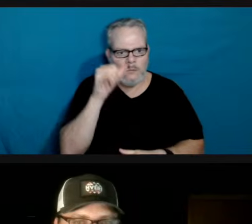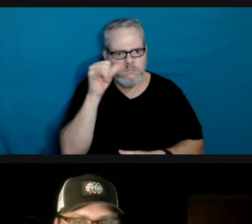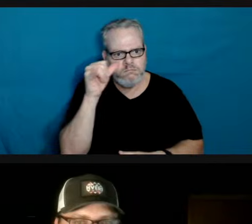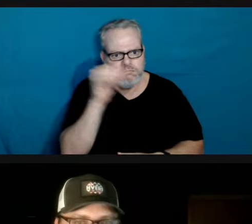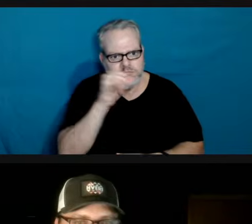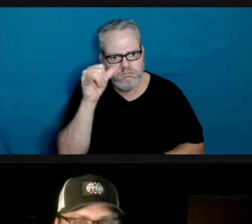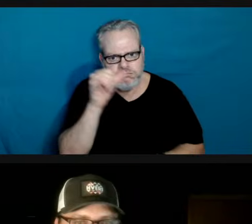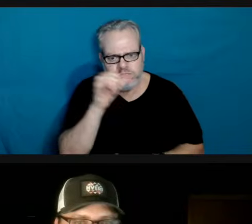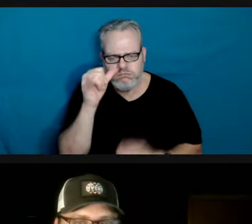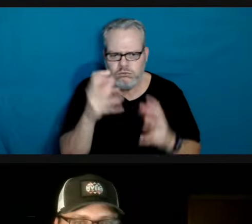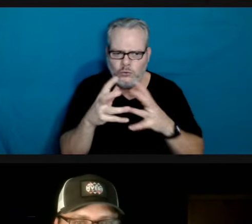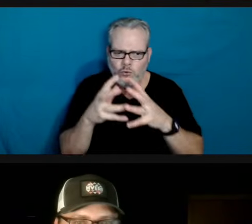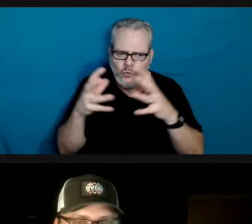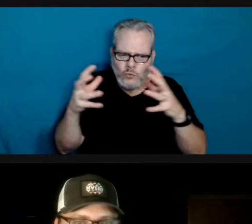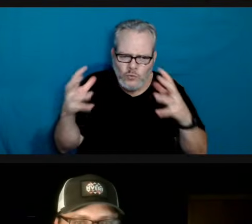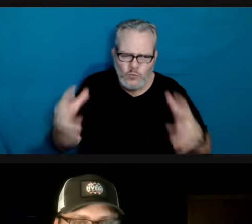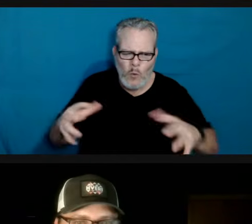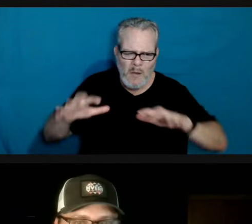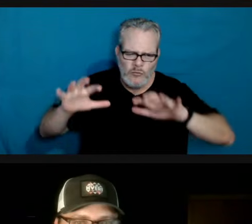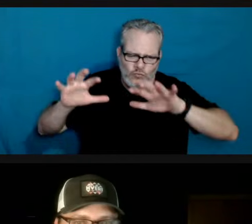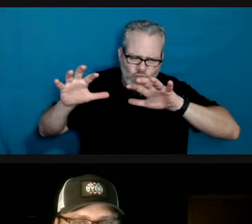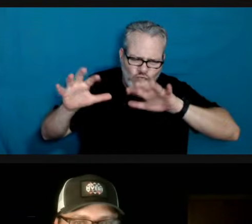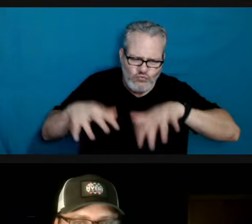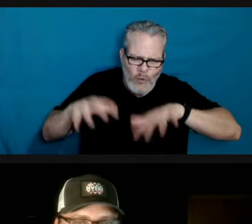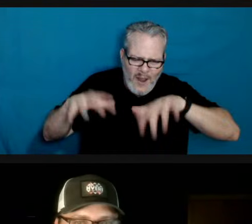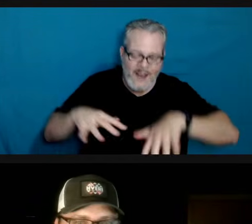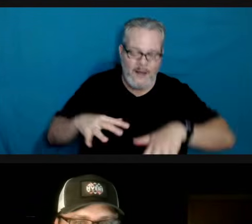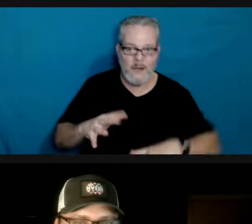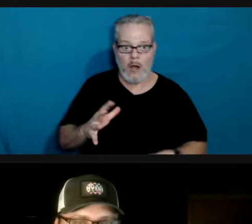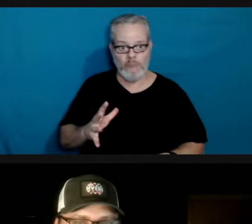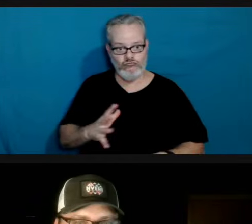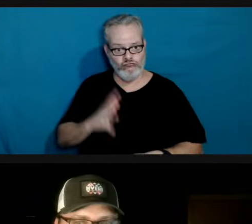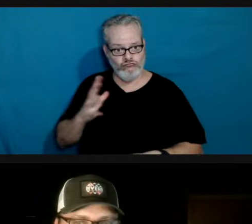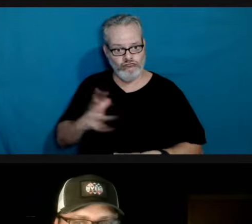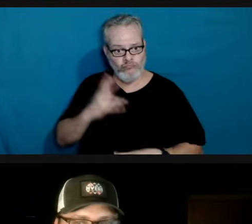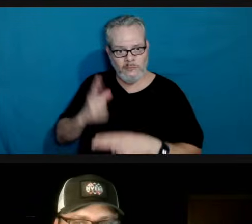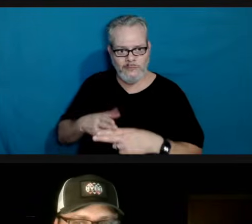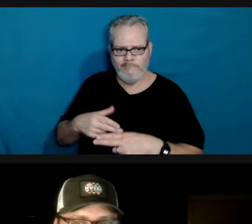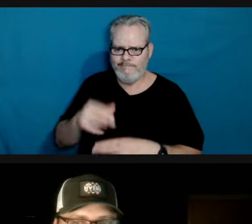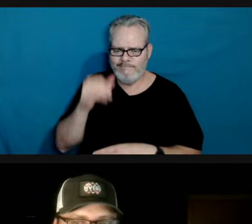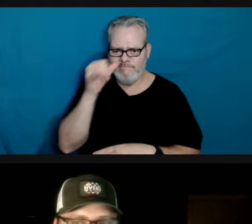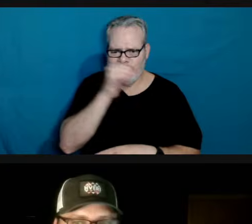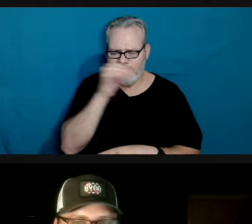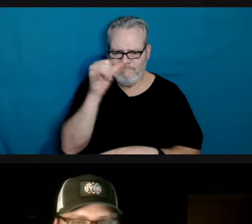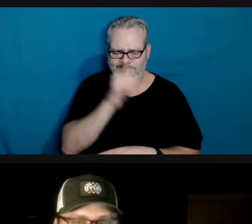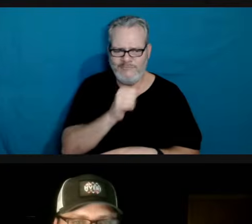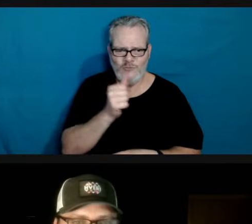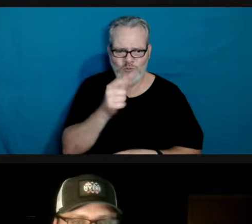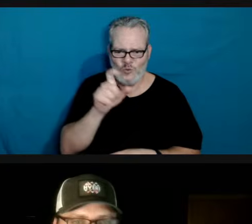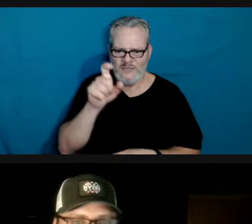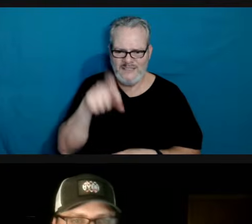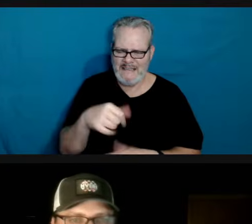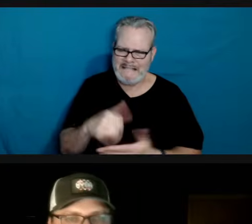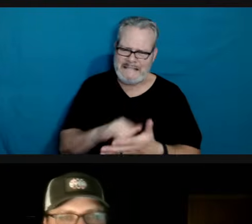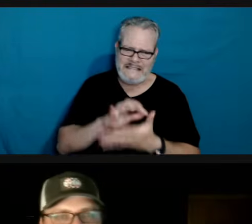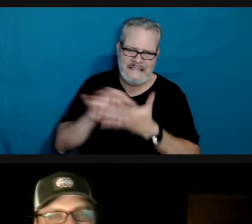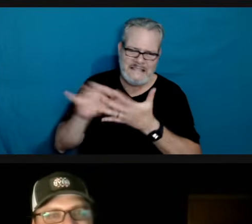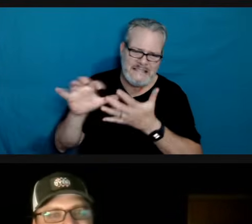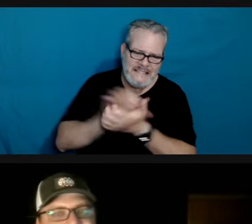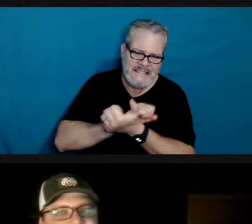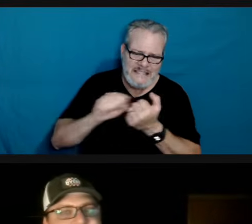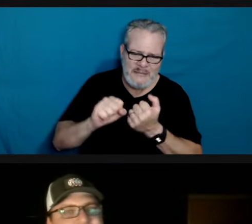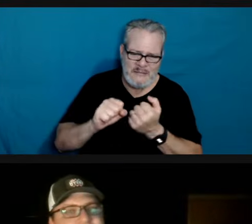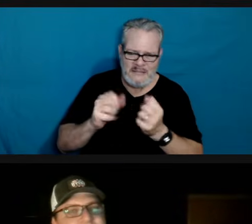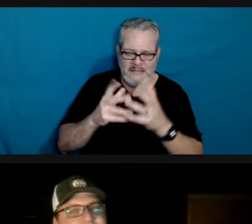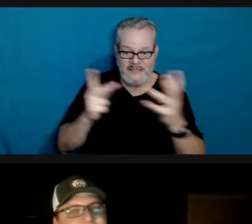impact, right? It doesn't have to have a fancy name to do a lot of damage. Right. And that's one thing that the hurricanes all get named.